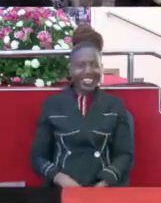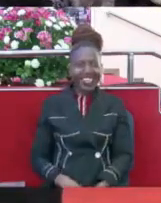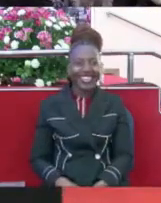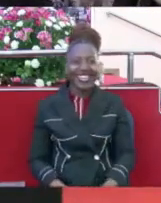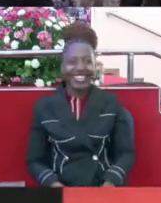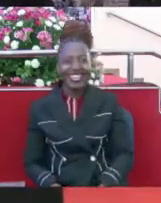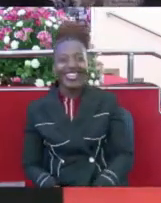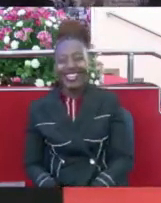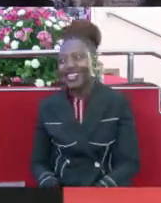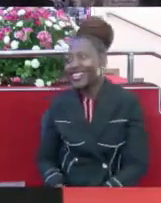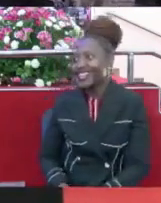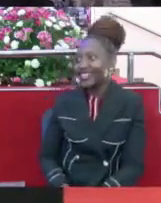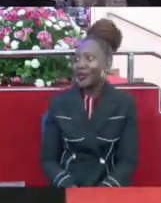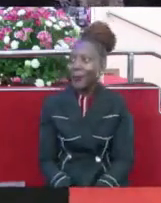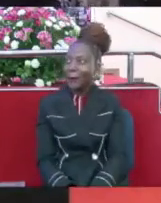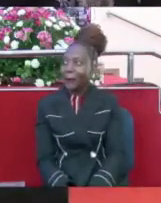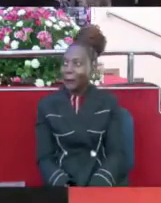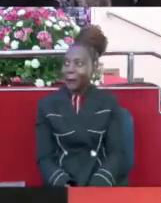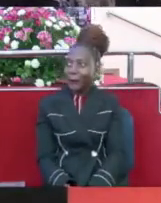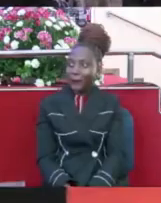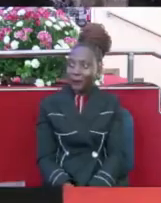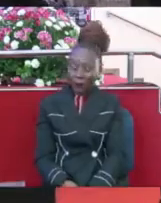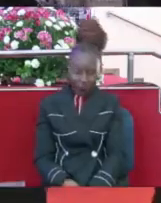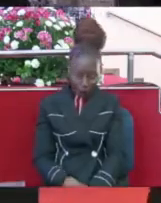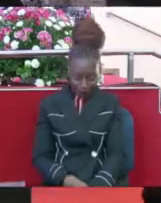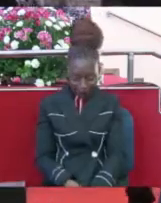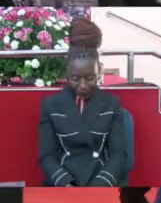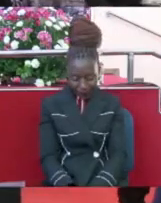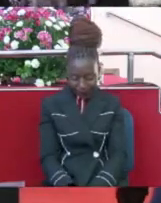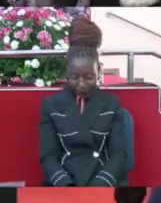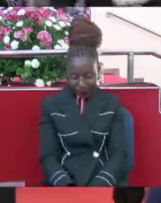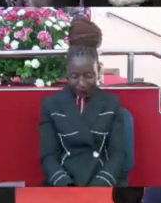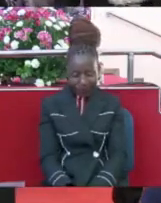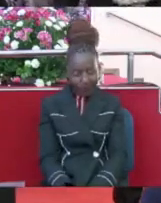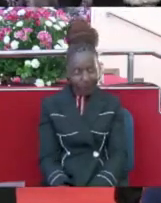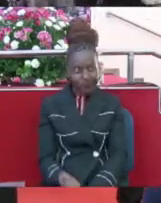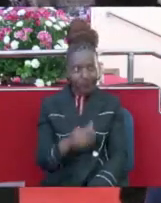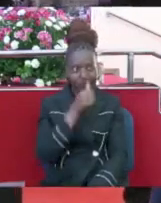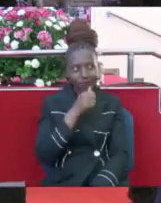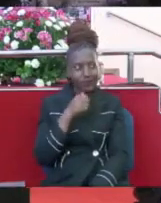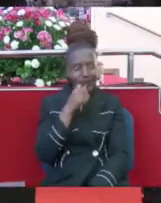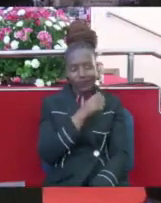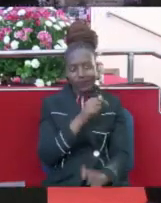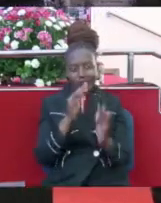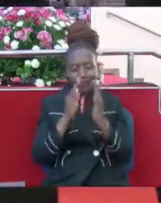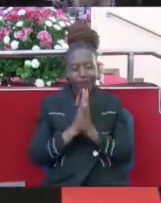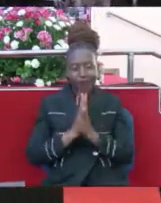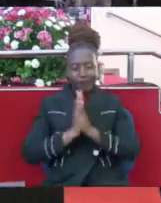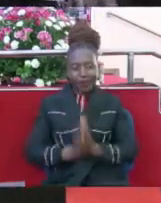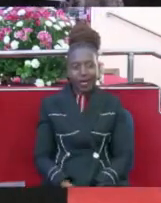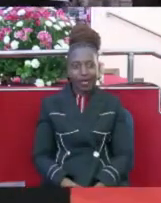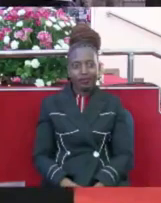Bible says that the Lord will vomit us out if we are lukewarm. You can arise and tell him, Lord, I'm coming back to you.